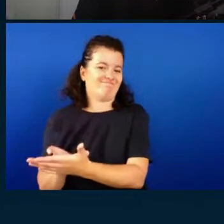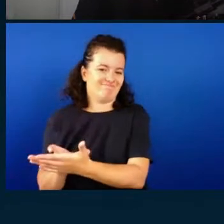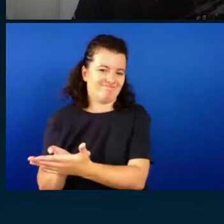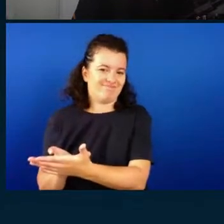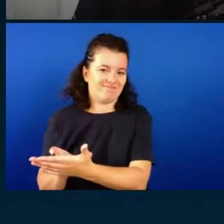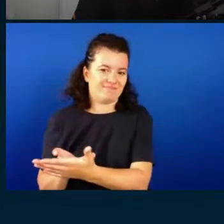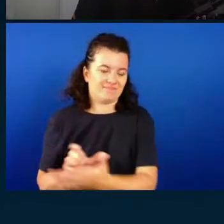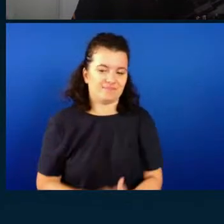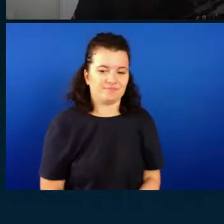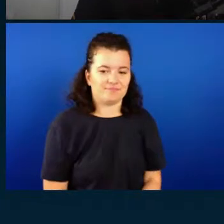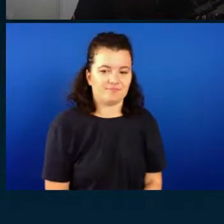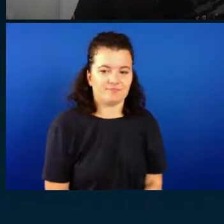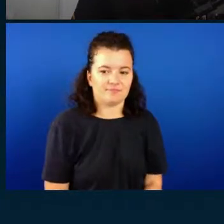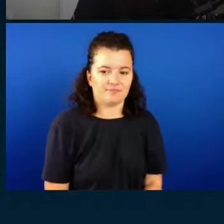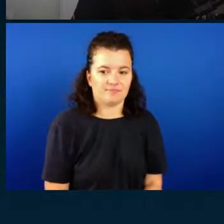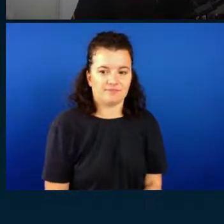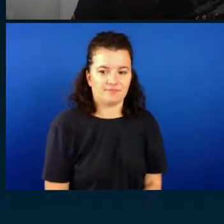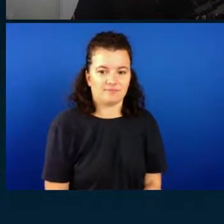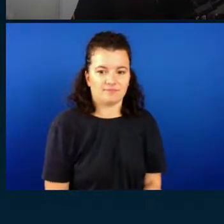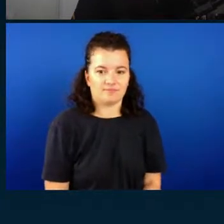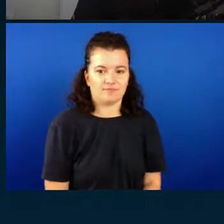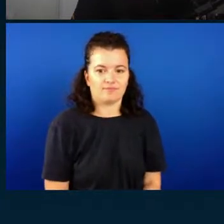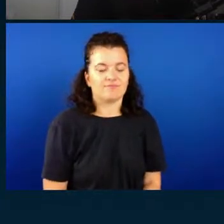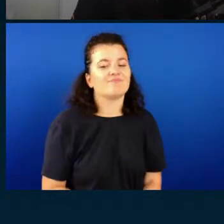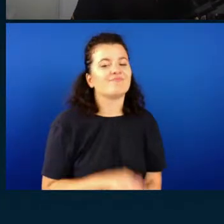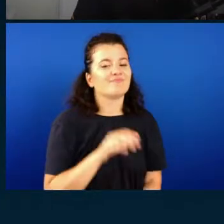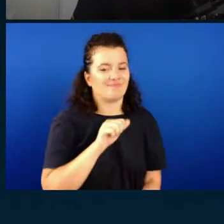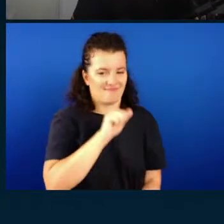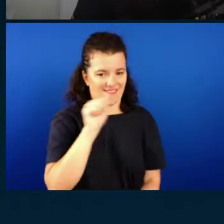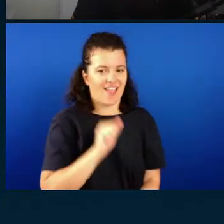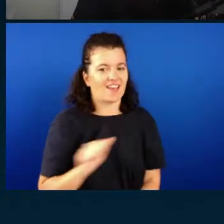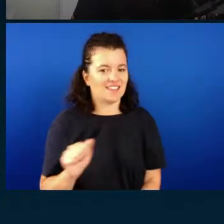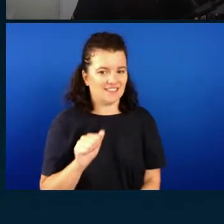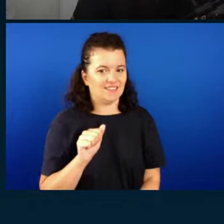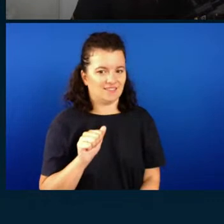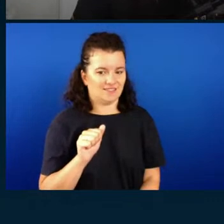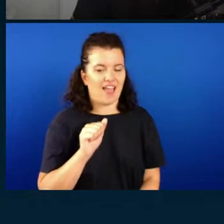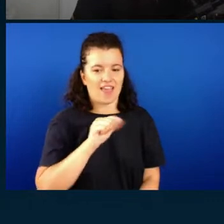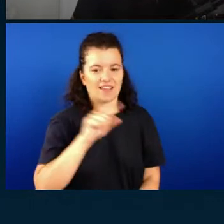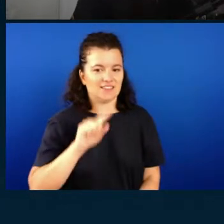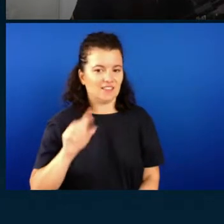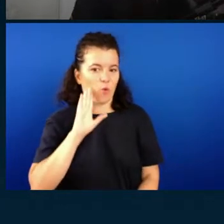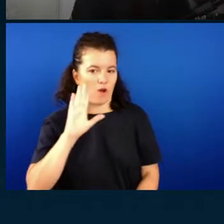And it's going to install AZ now, but let's take that URL.